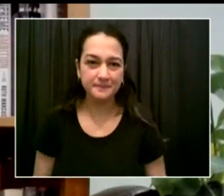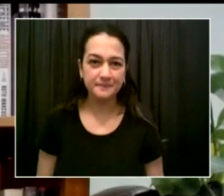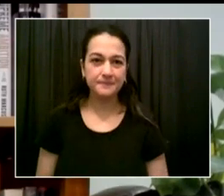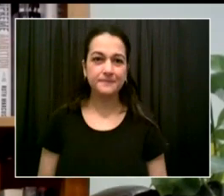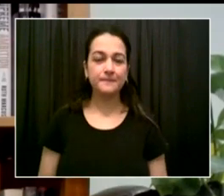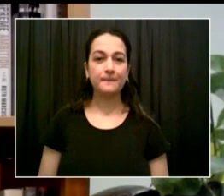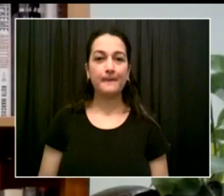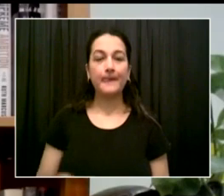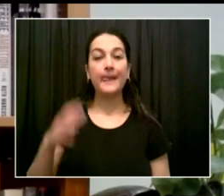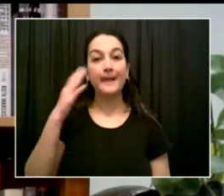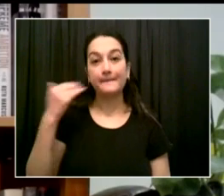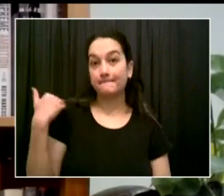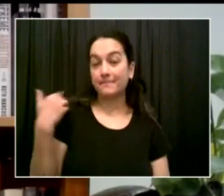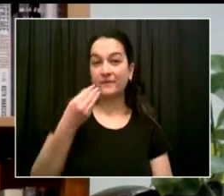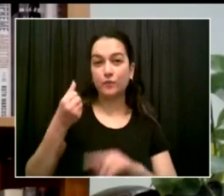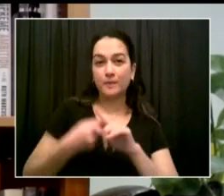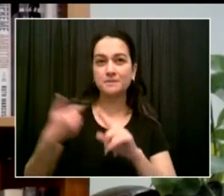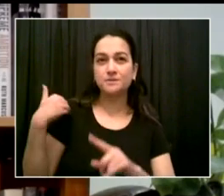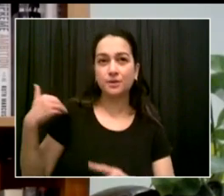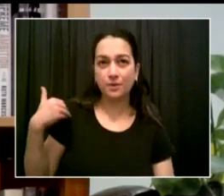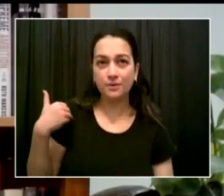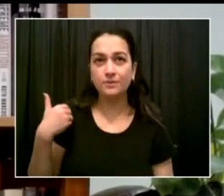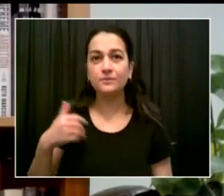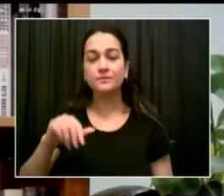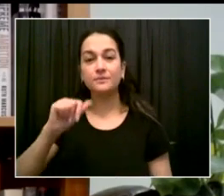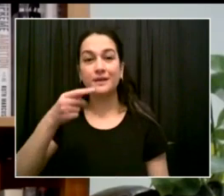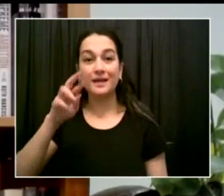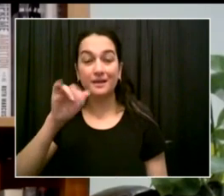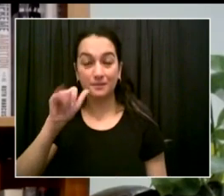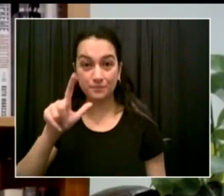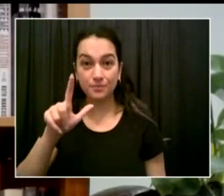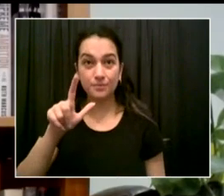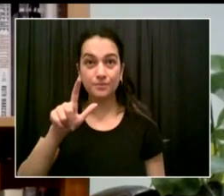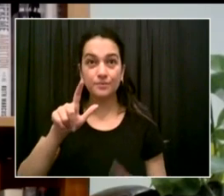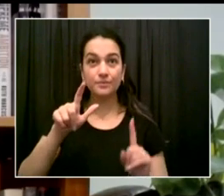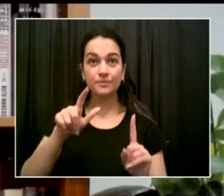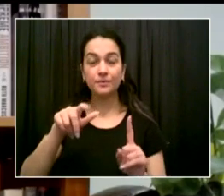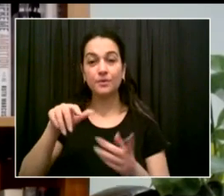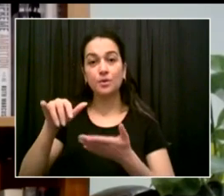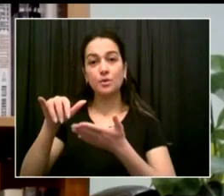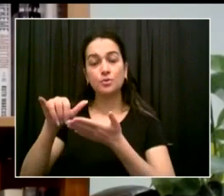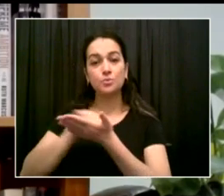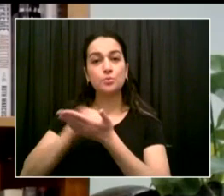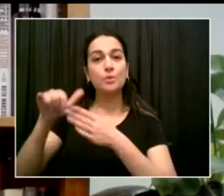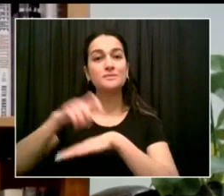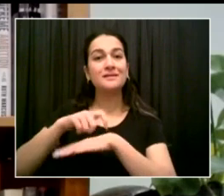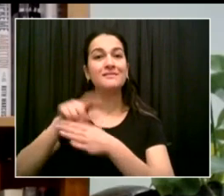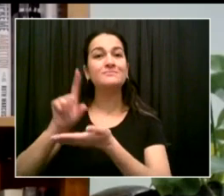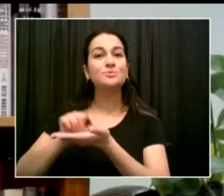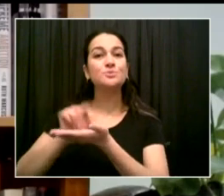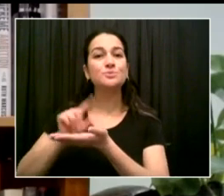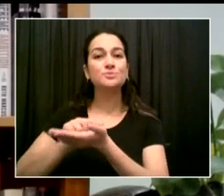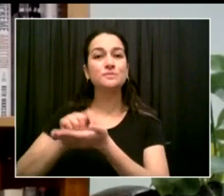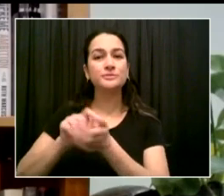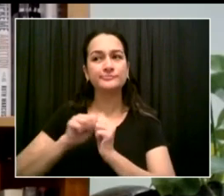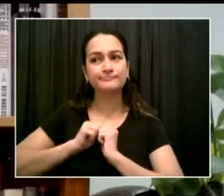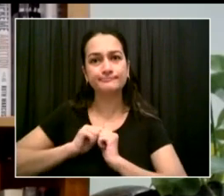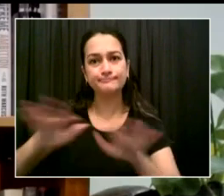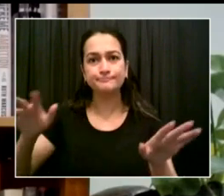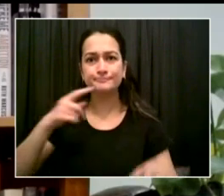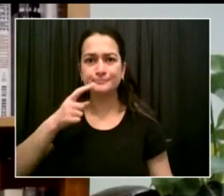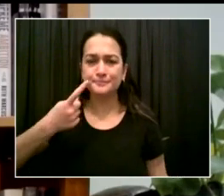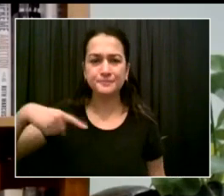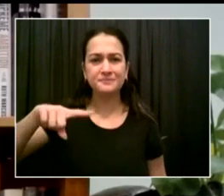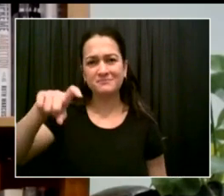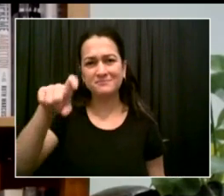our obligation and protects the community. Fourth point, mandates are actually quite effective.